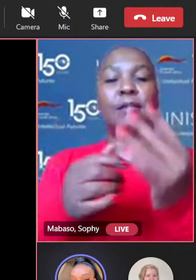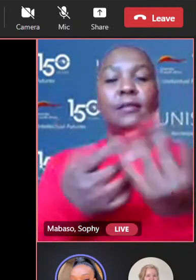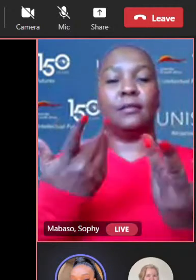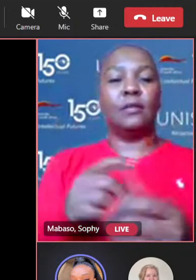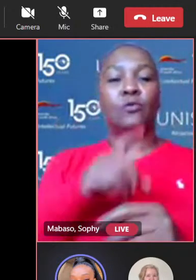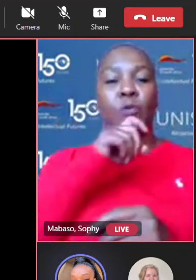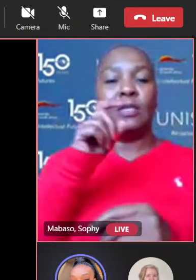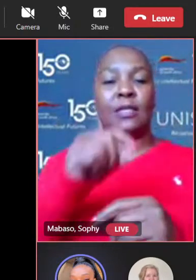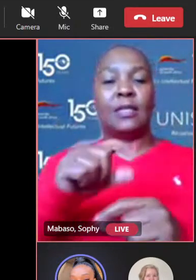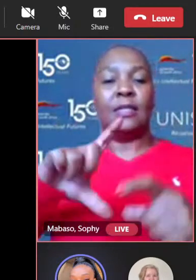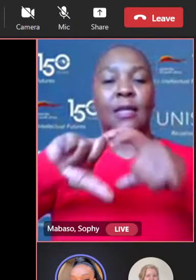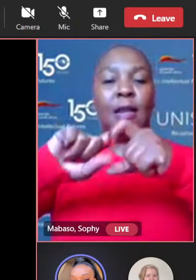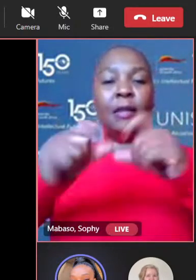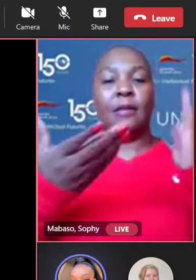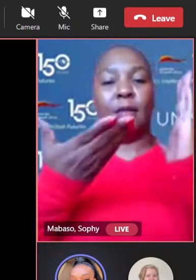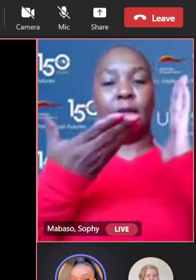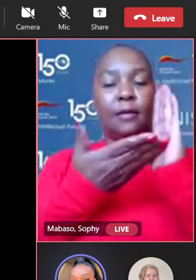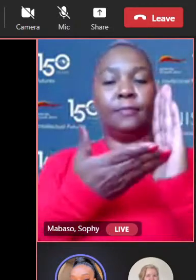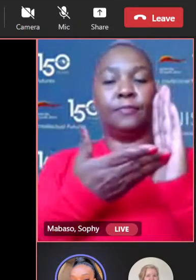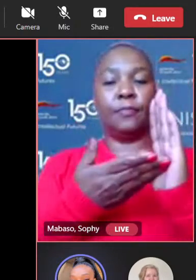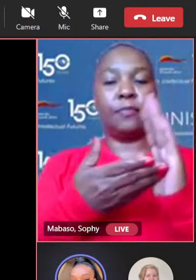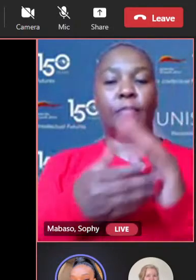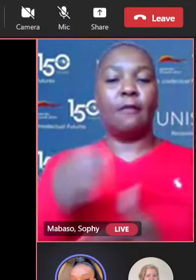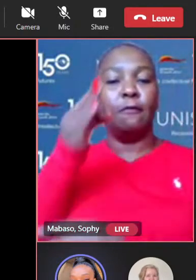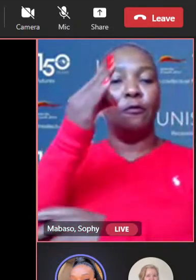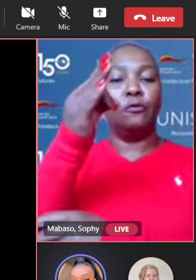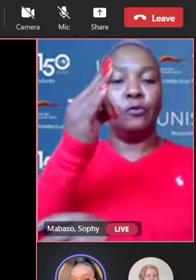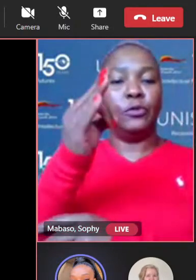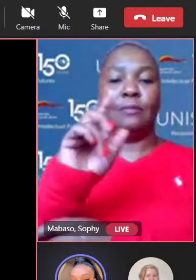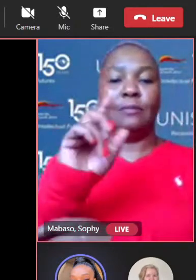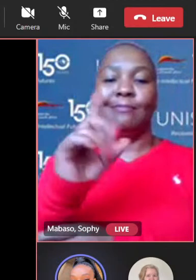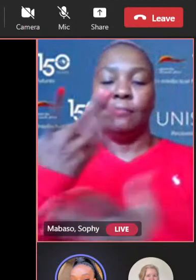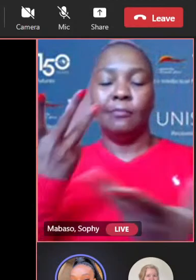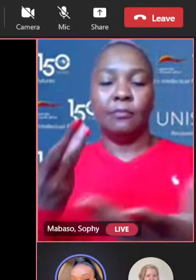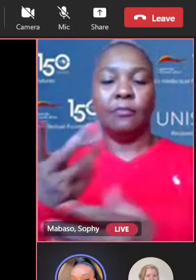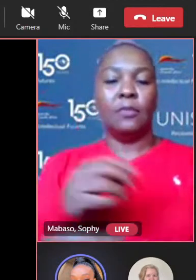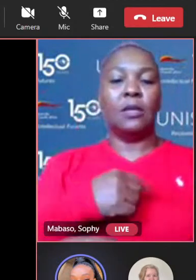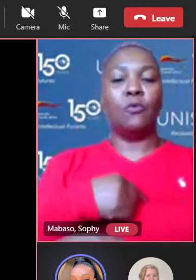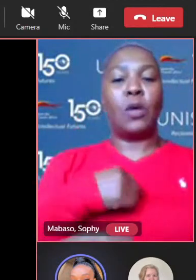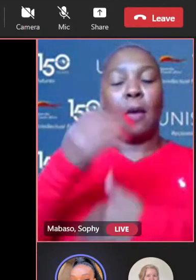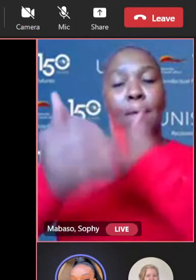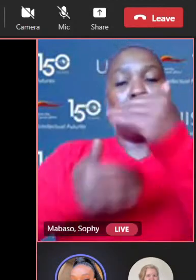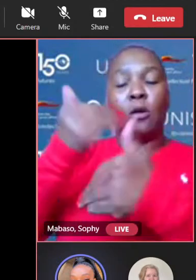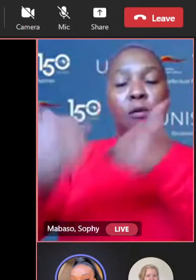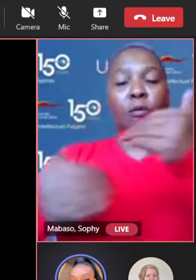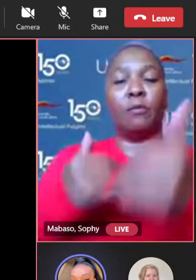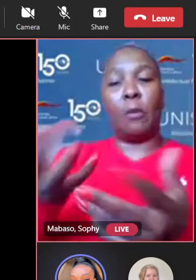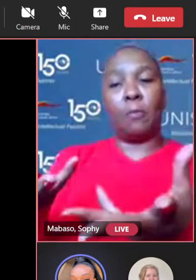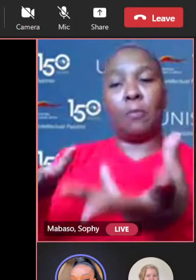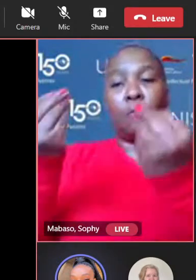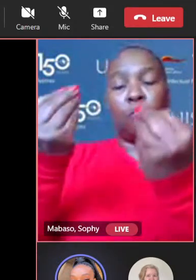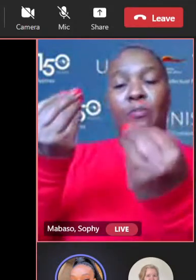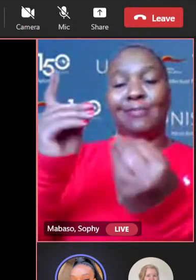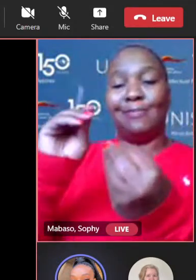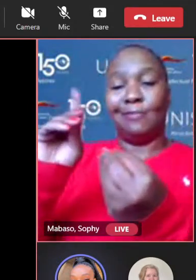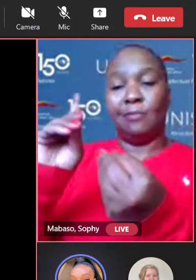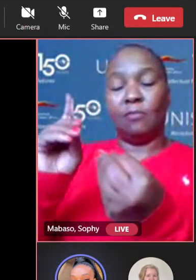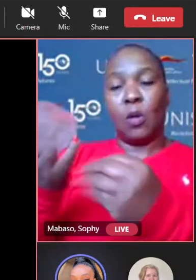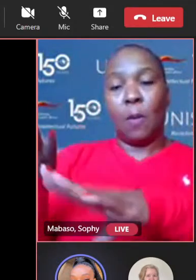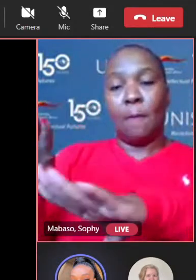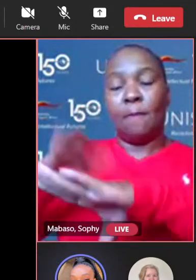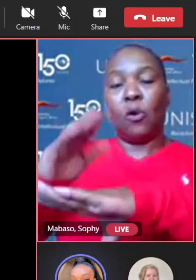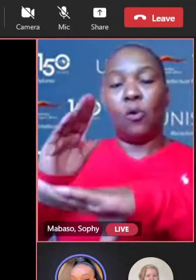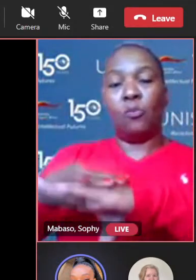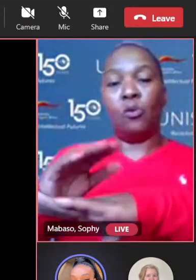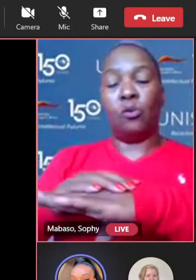link. So the future forging ahead we are in the process of acquiring more digital access centers.